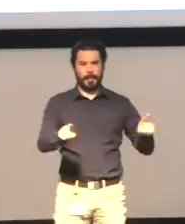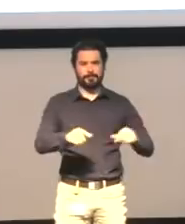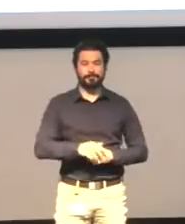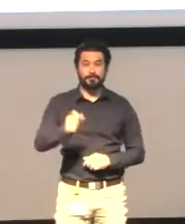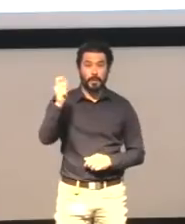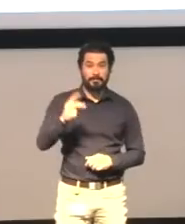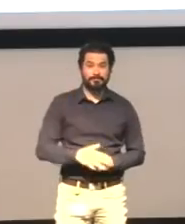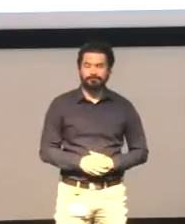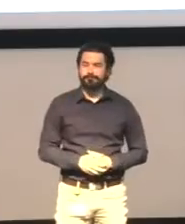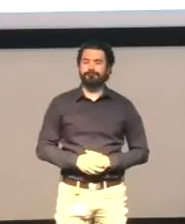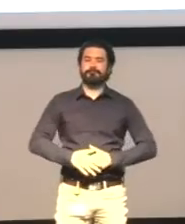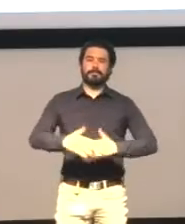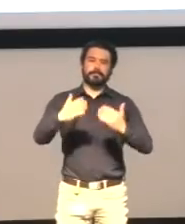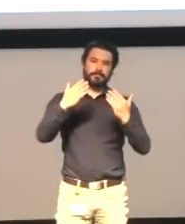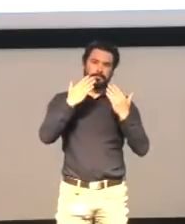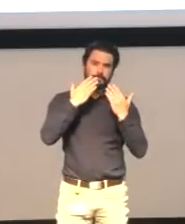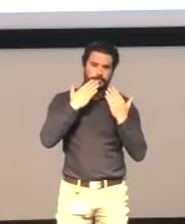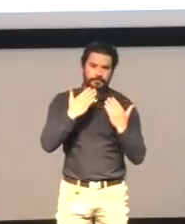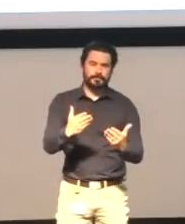Okay. Thank you very much for